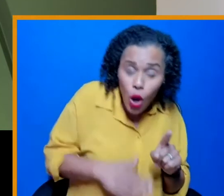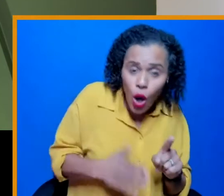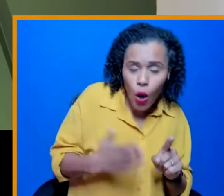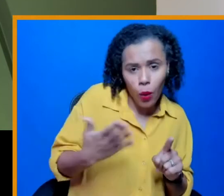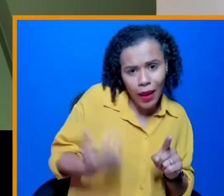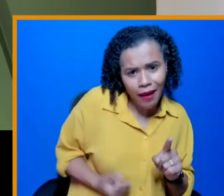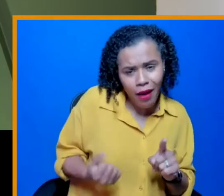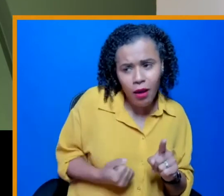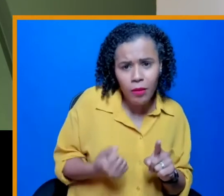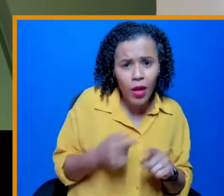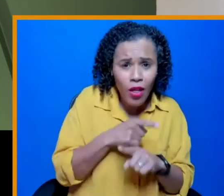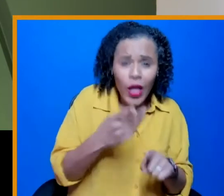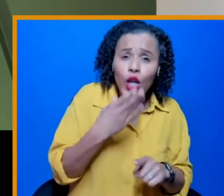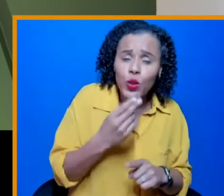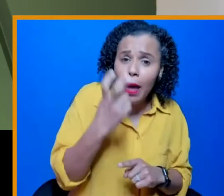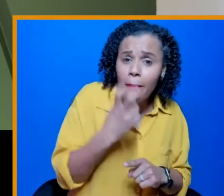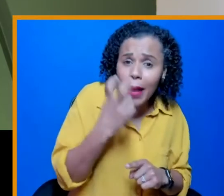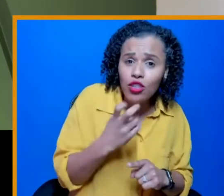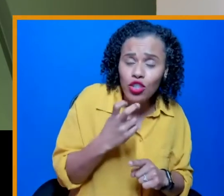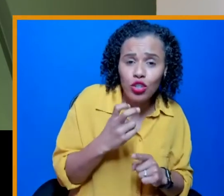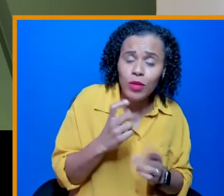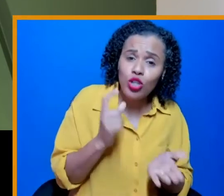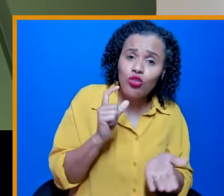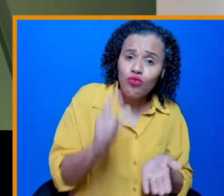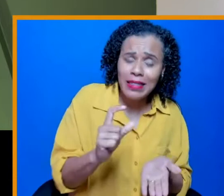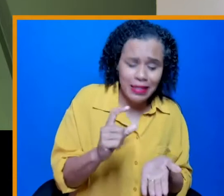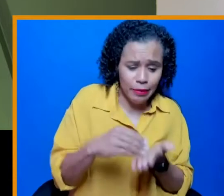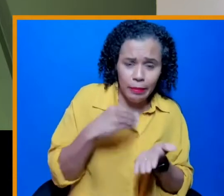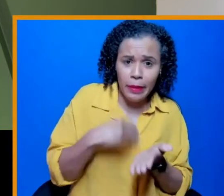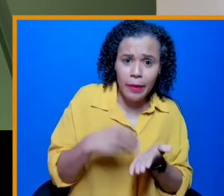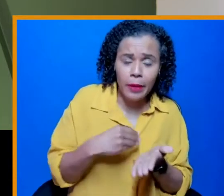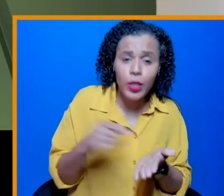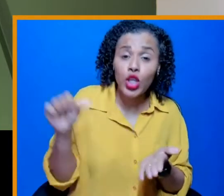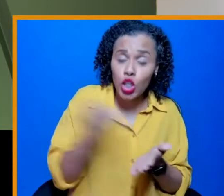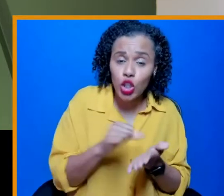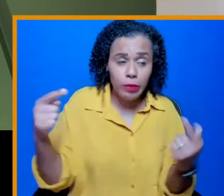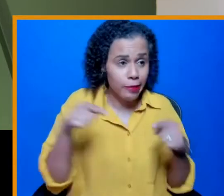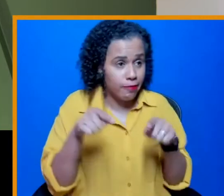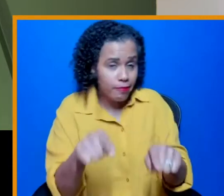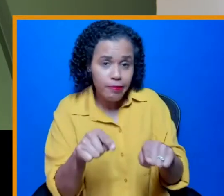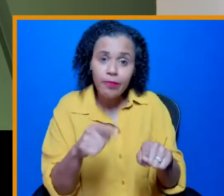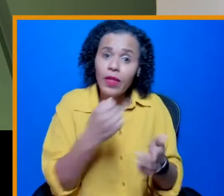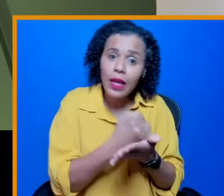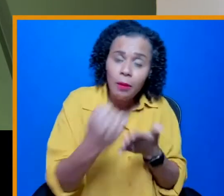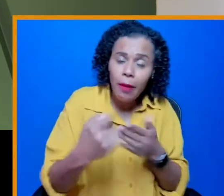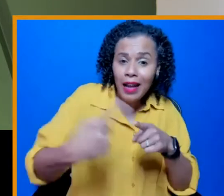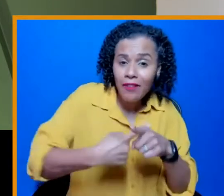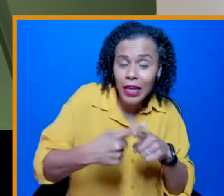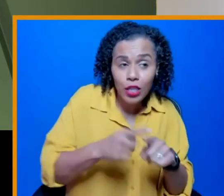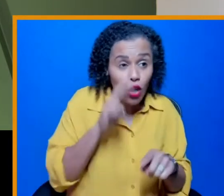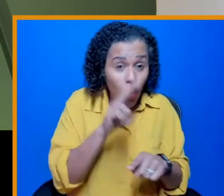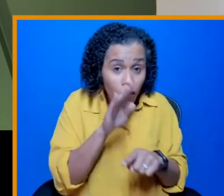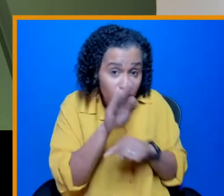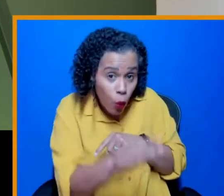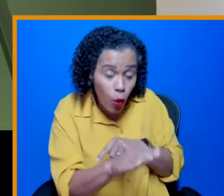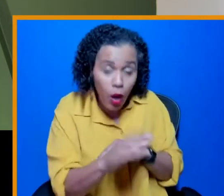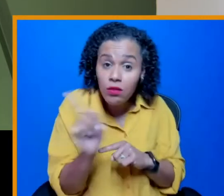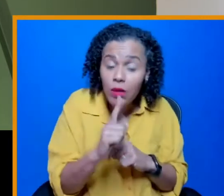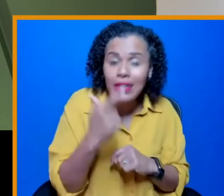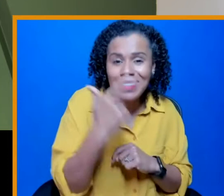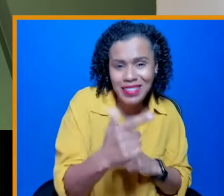They should be uprating pensions in line with the Bank of England's inflation forecast of 7%.